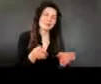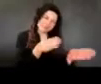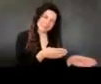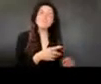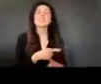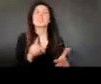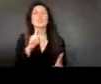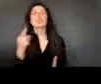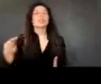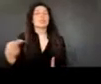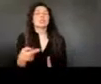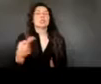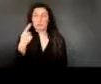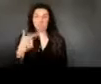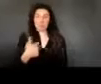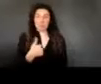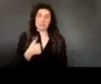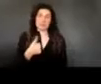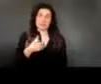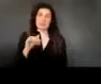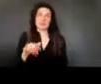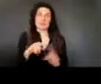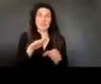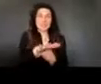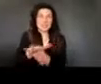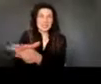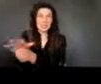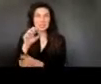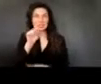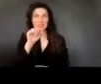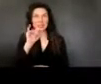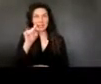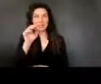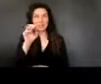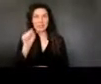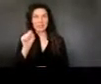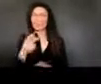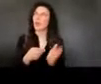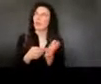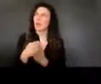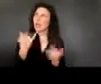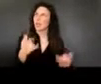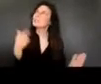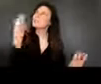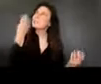For me, the sites, honestly, just in reflecting on this